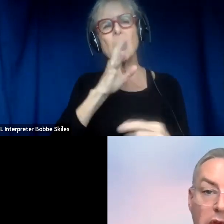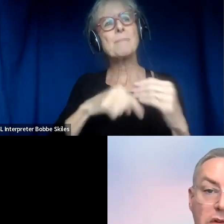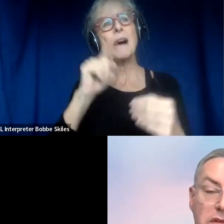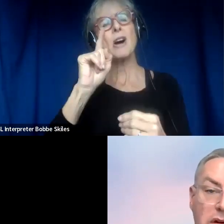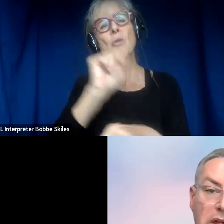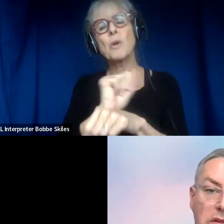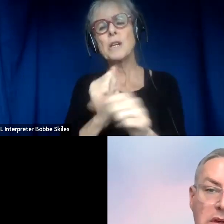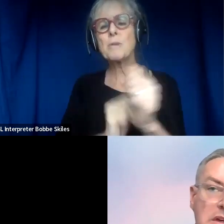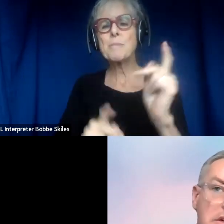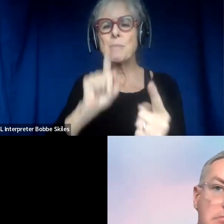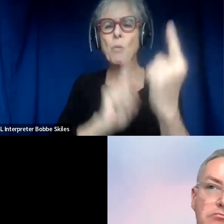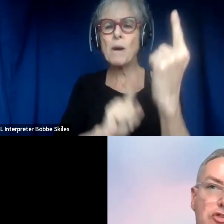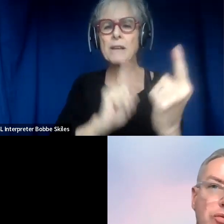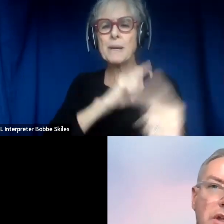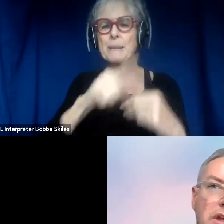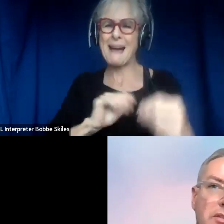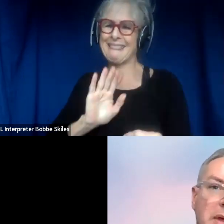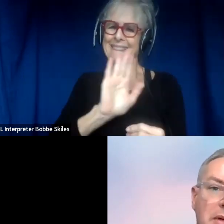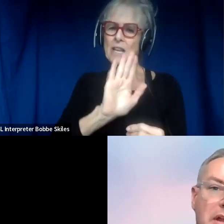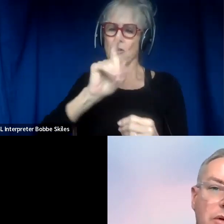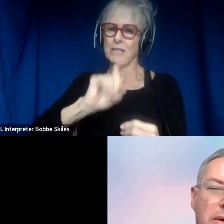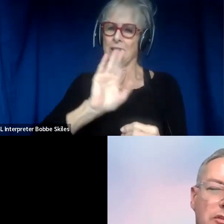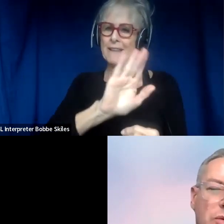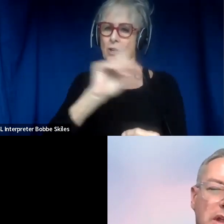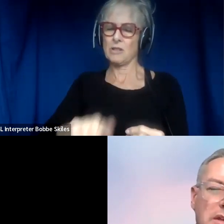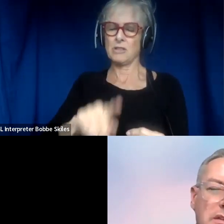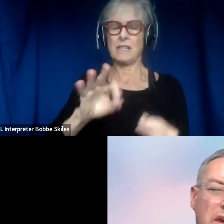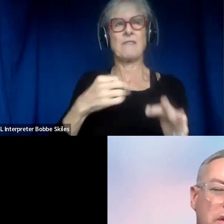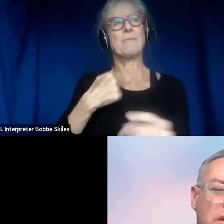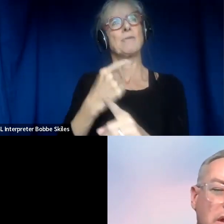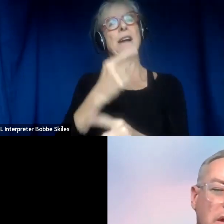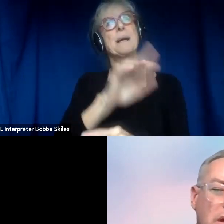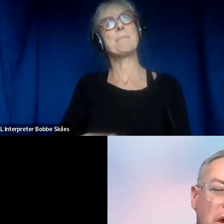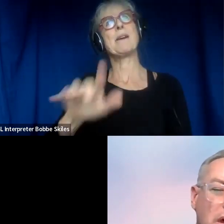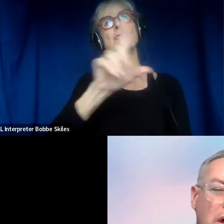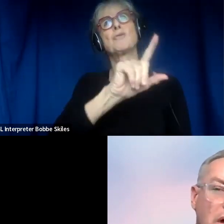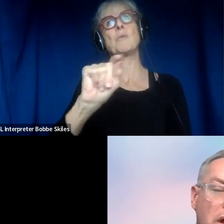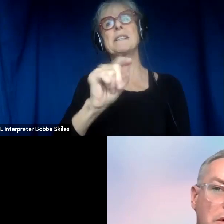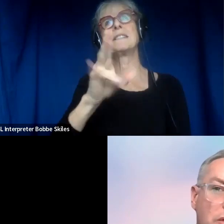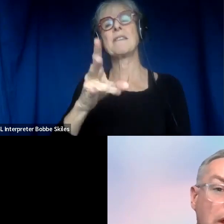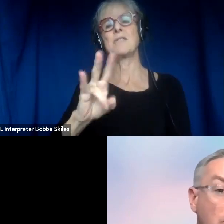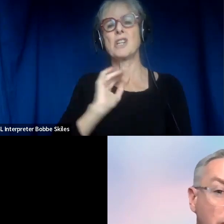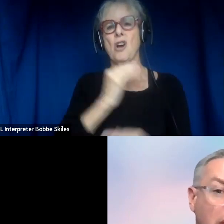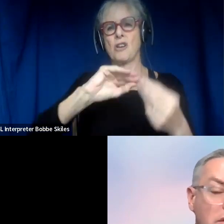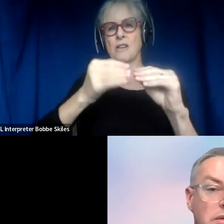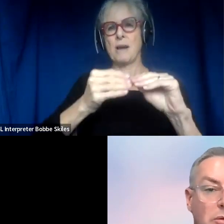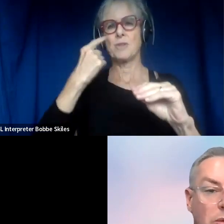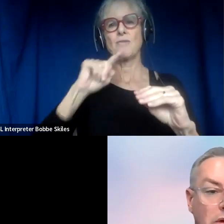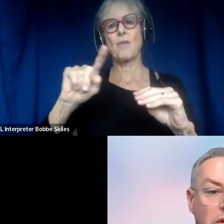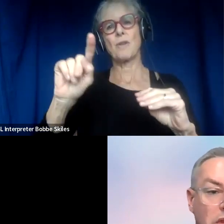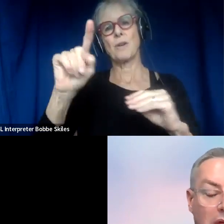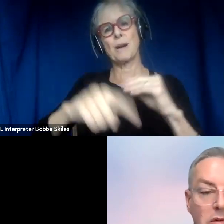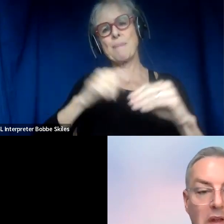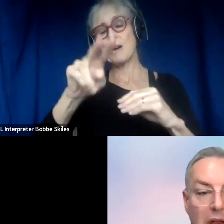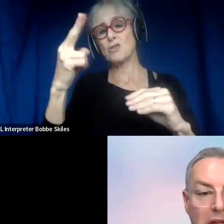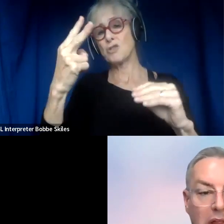about their questions, their needs. If I'm getting my dates right, about 2017, our numbers were about 2,000 people we